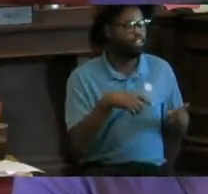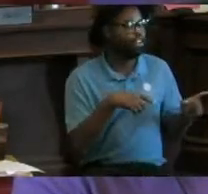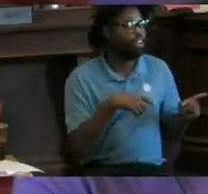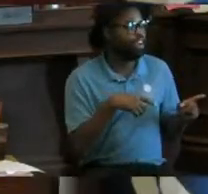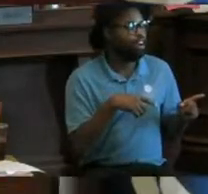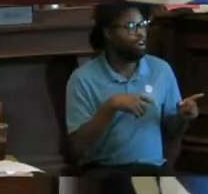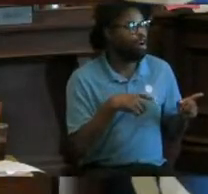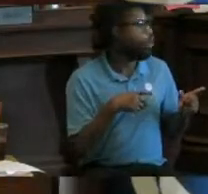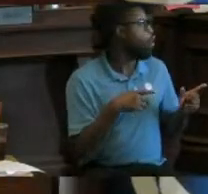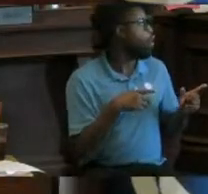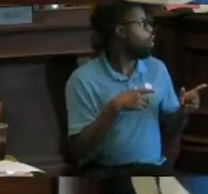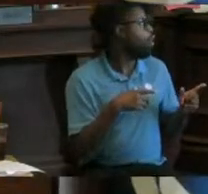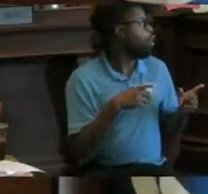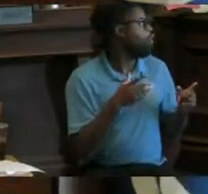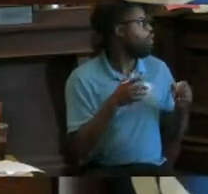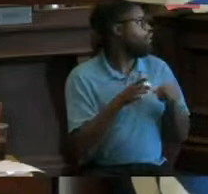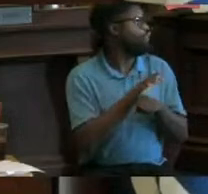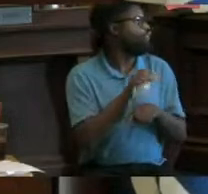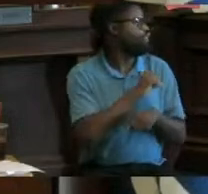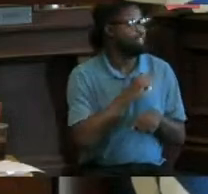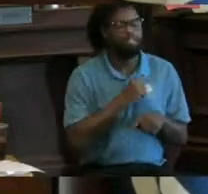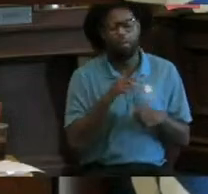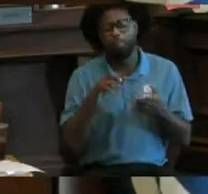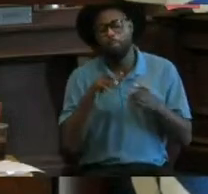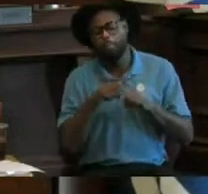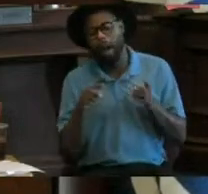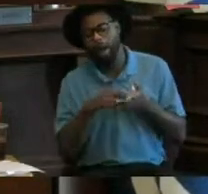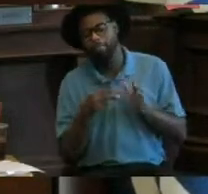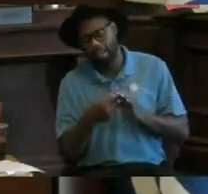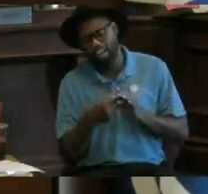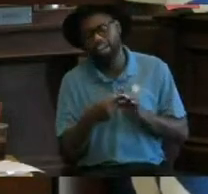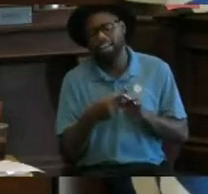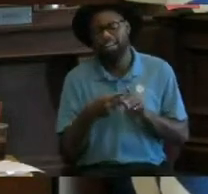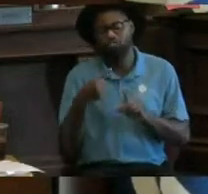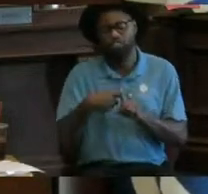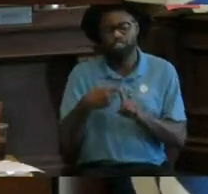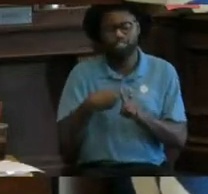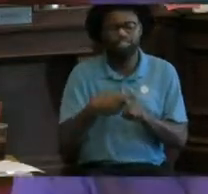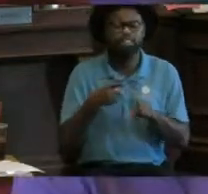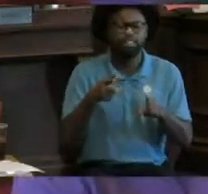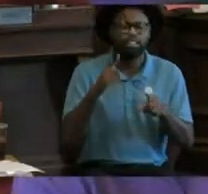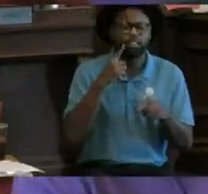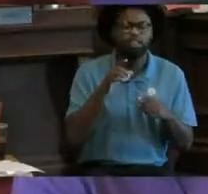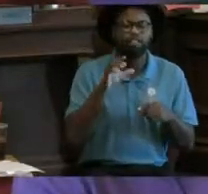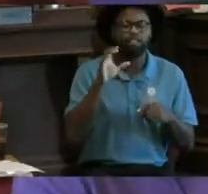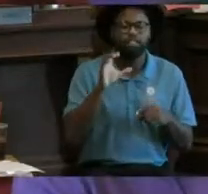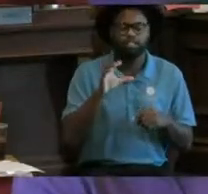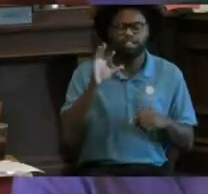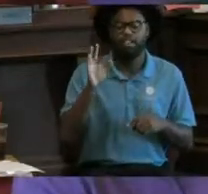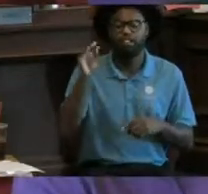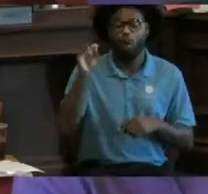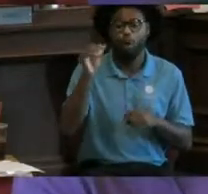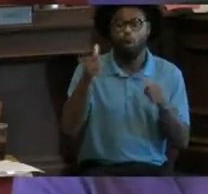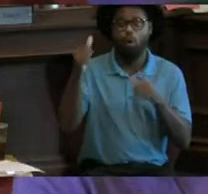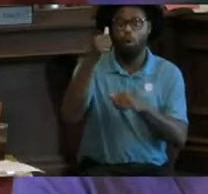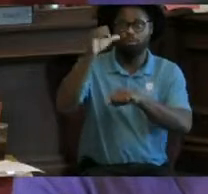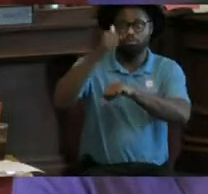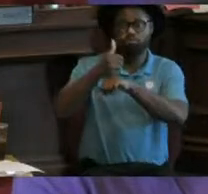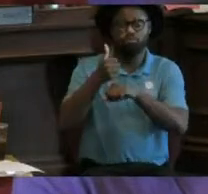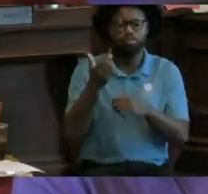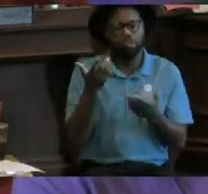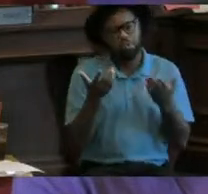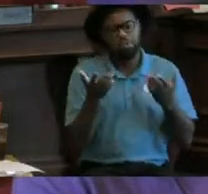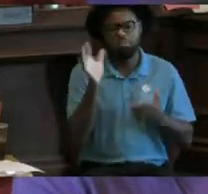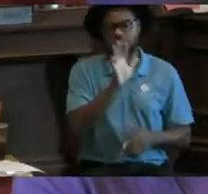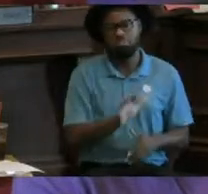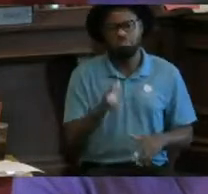I'm sorry? I said fully staffed, but fully rented. Yeah, so from once we get our CFO, we anticipate, you know,